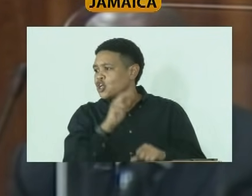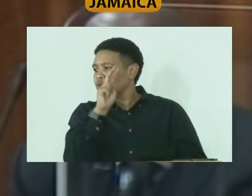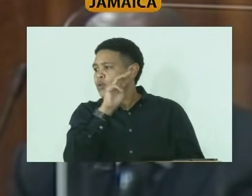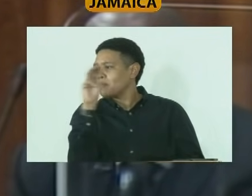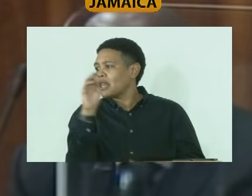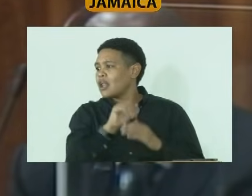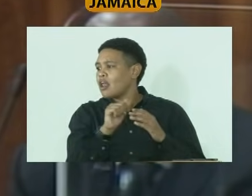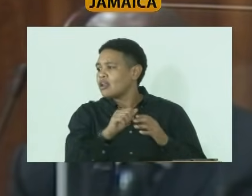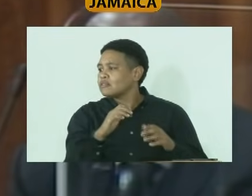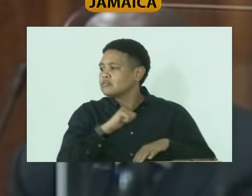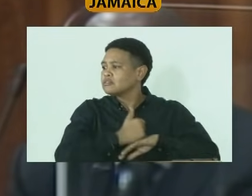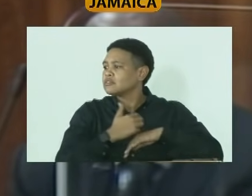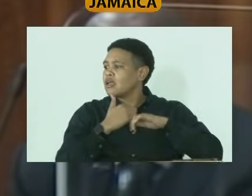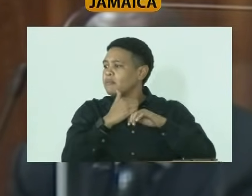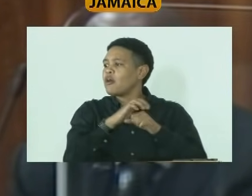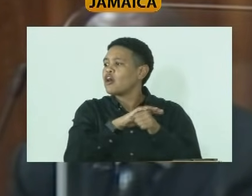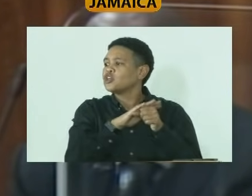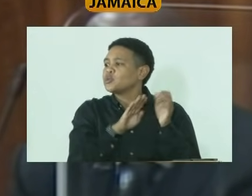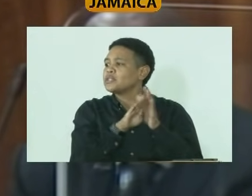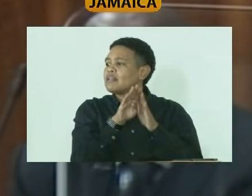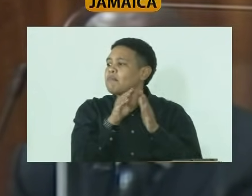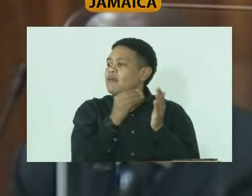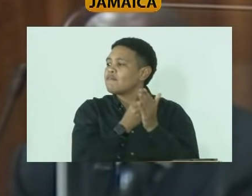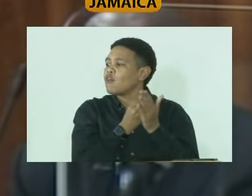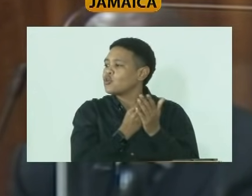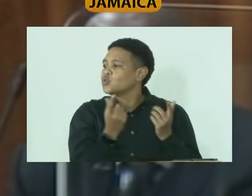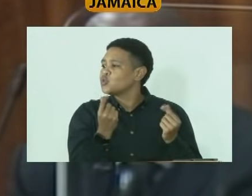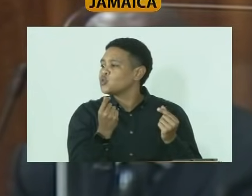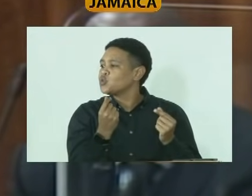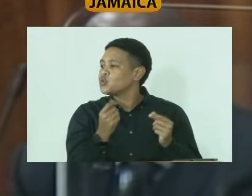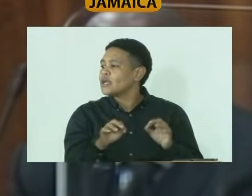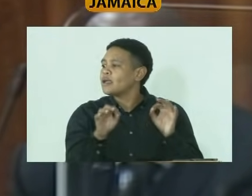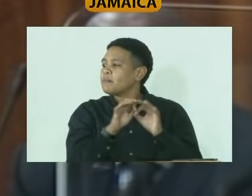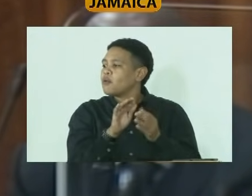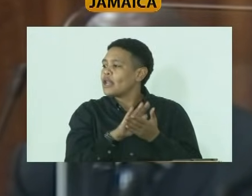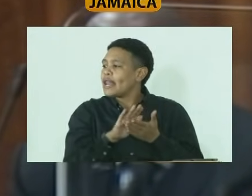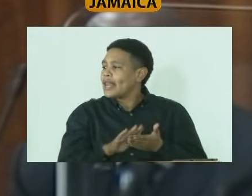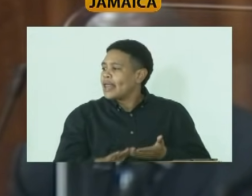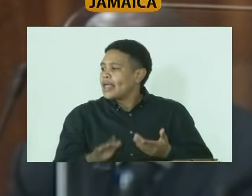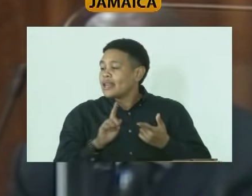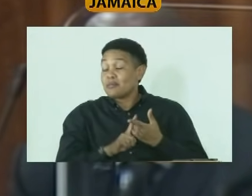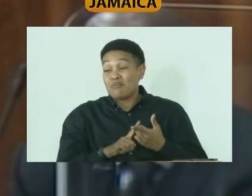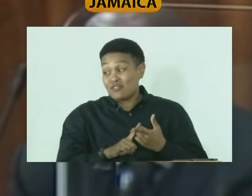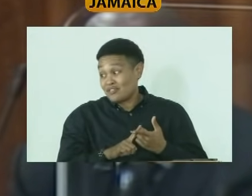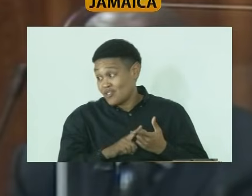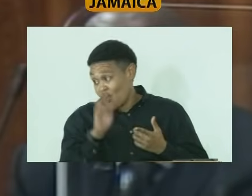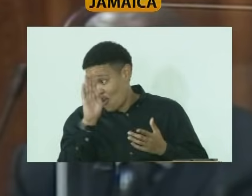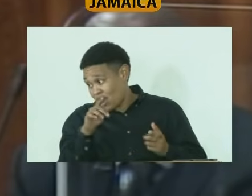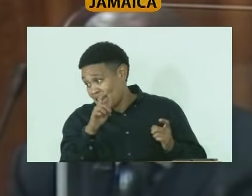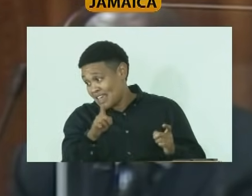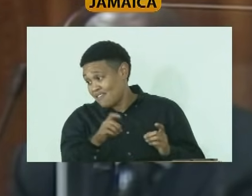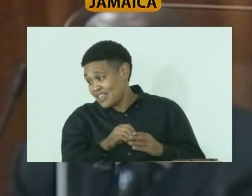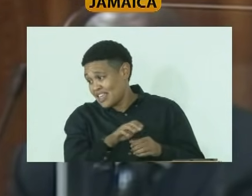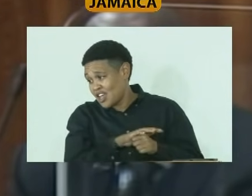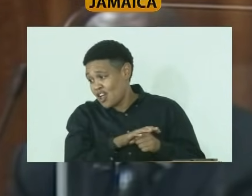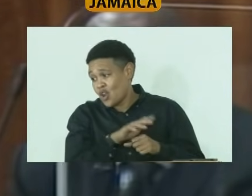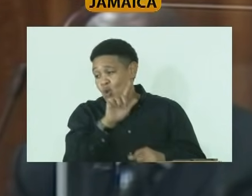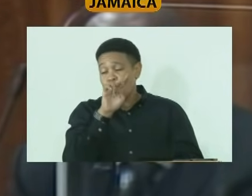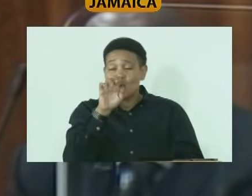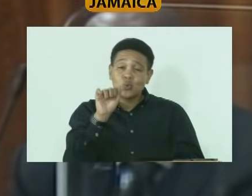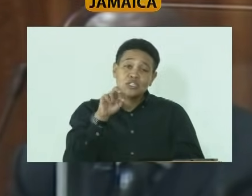drain cleaning and debushing works across all the divisions in the constituency, namely Lucy,